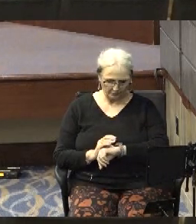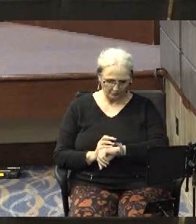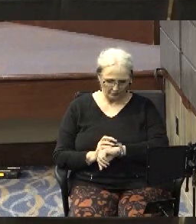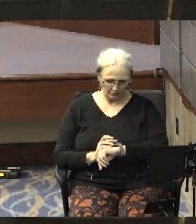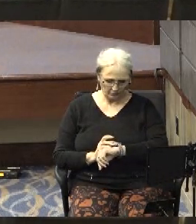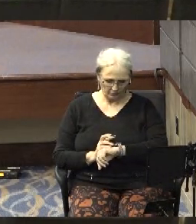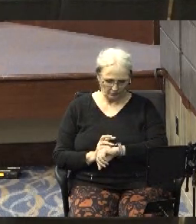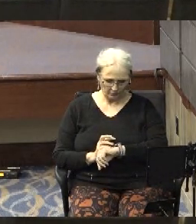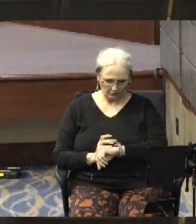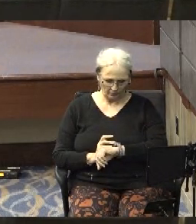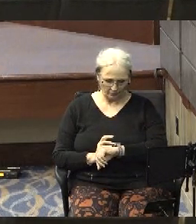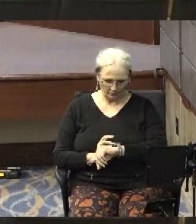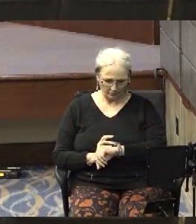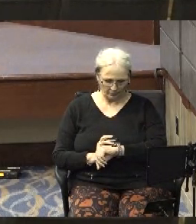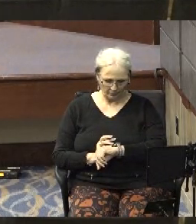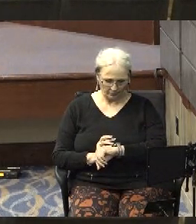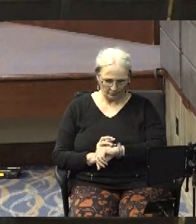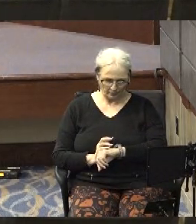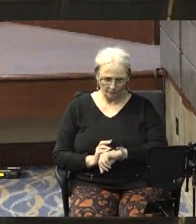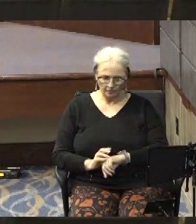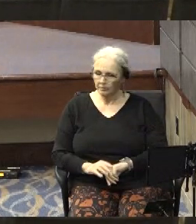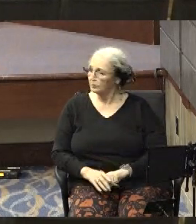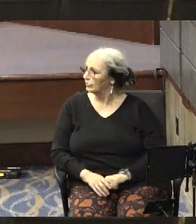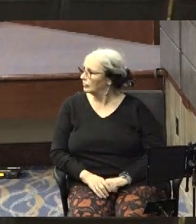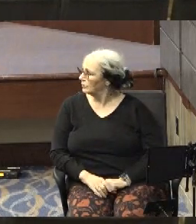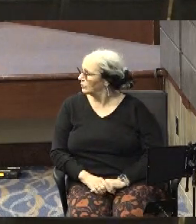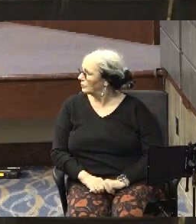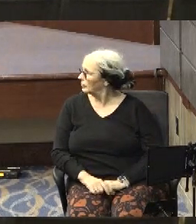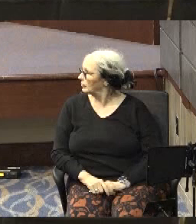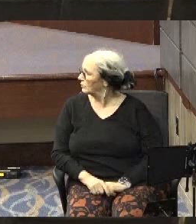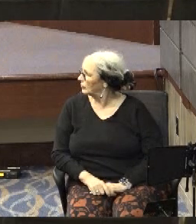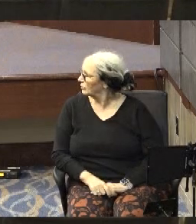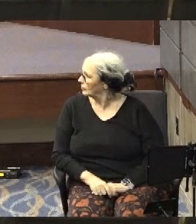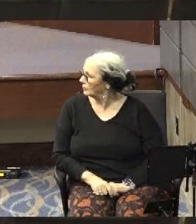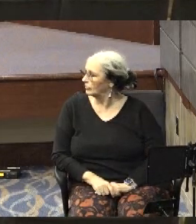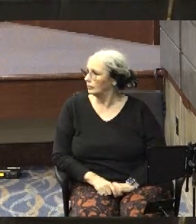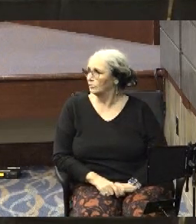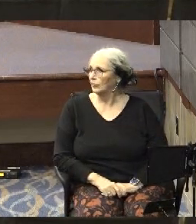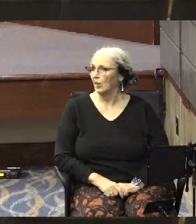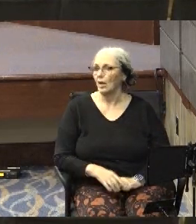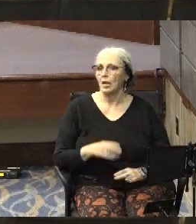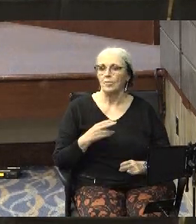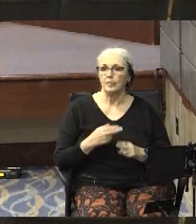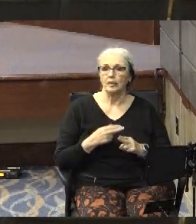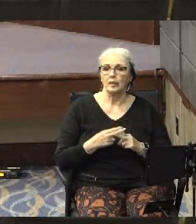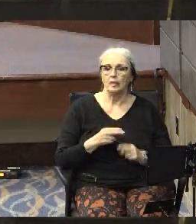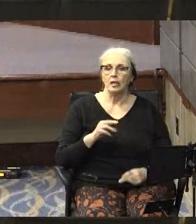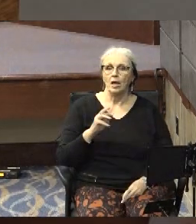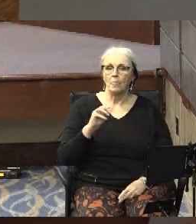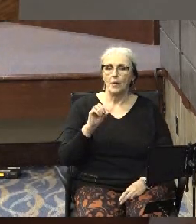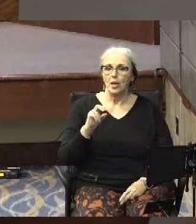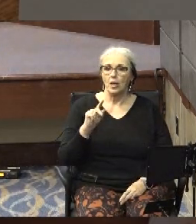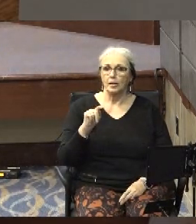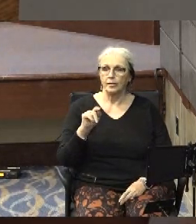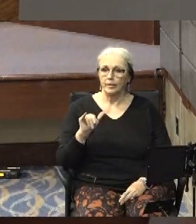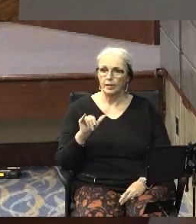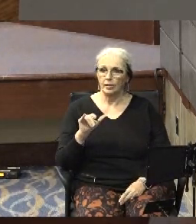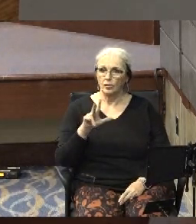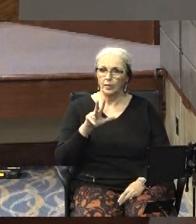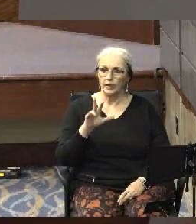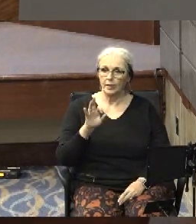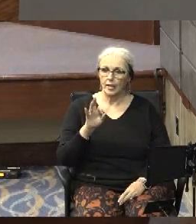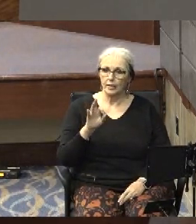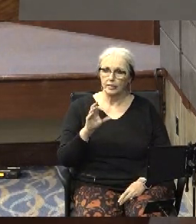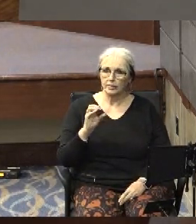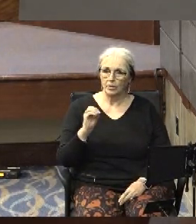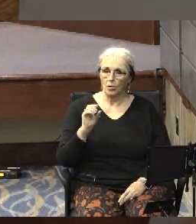Just state your name and address as you approach the podium. Yes, my name is Monty Suffern. I live at